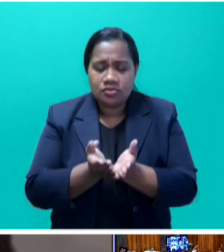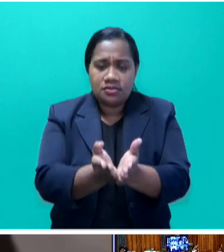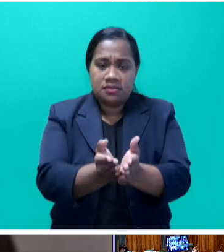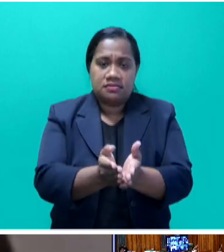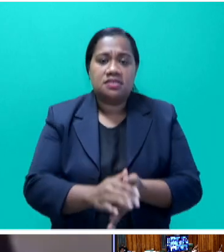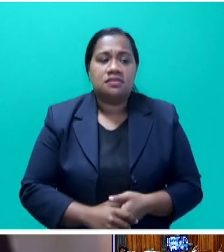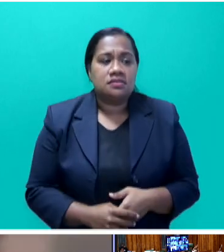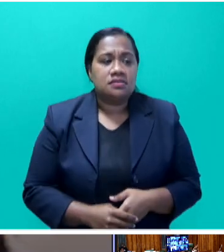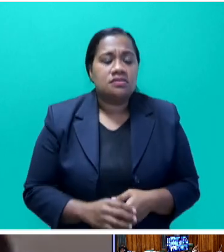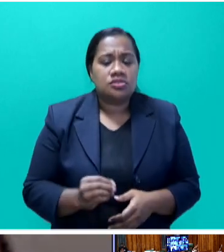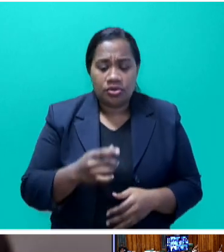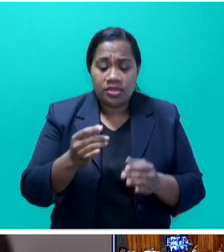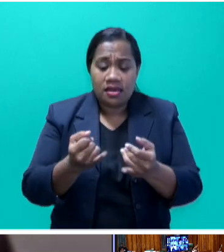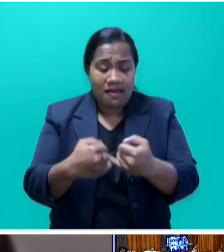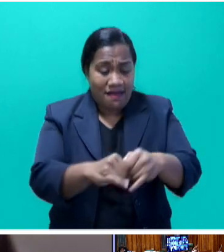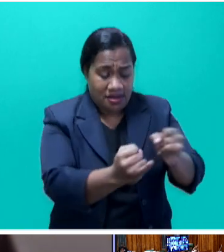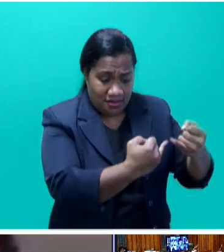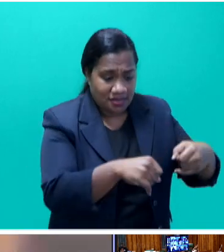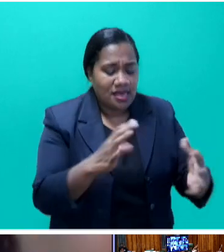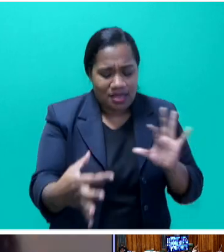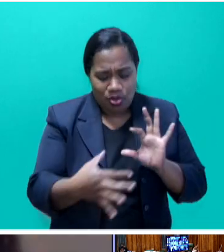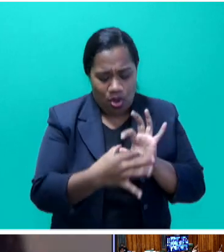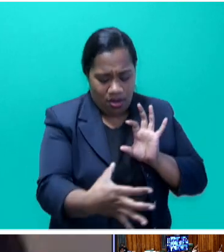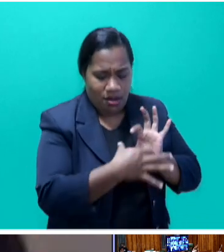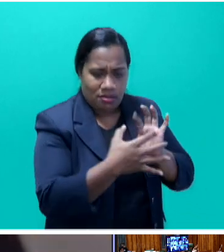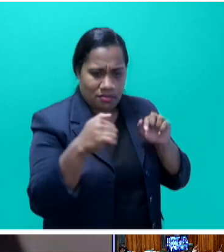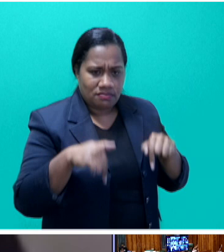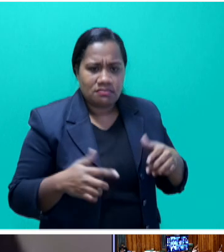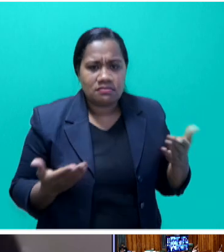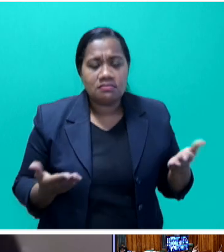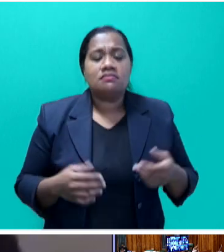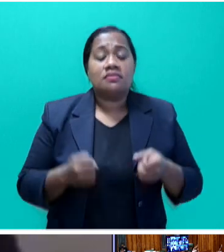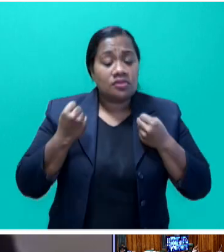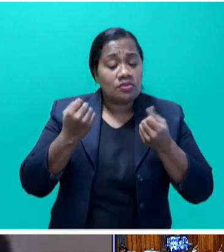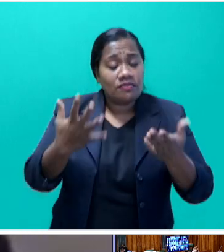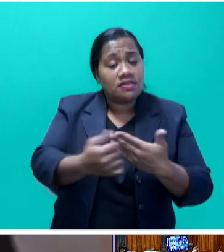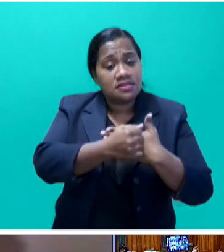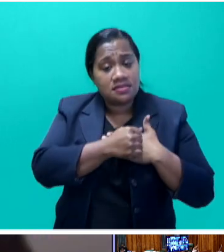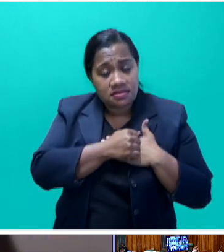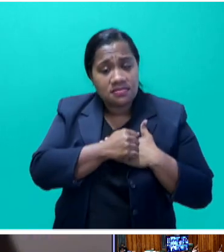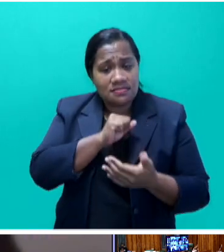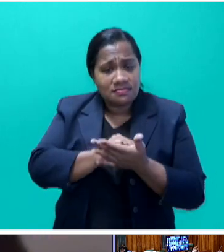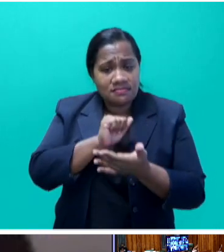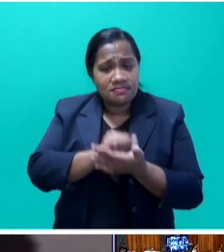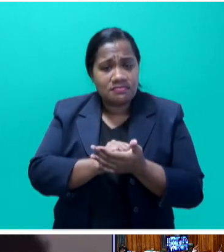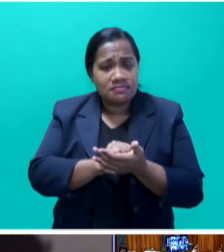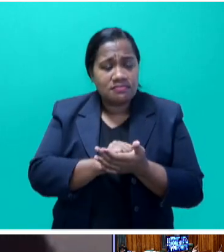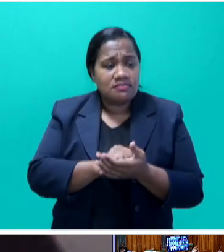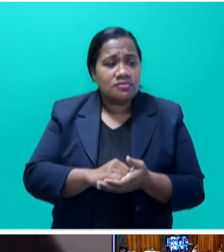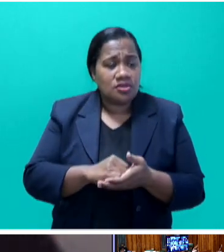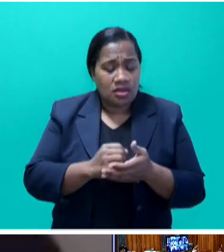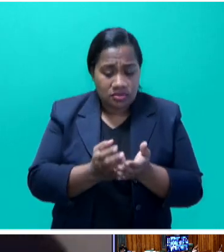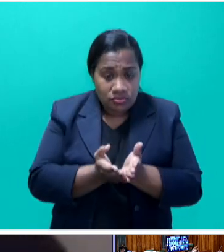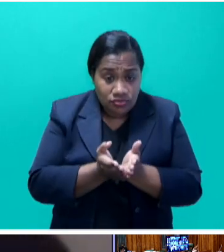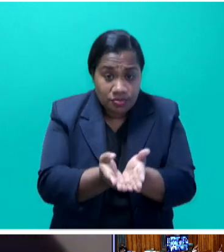keep the maritime islands connected, sir. To provide safe, efficient, reliable, affordable shipping service, the